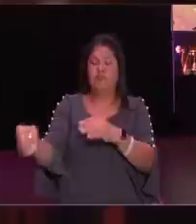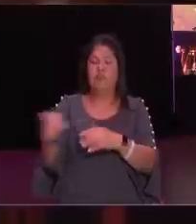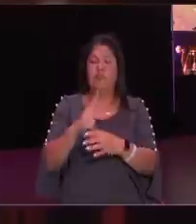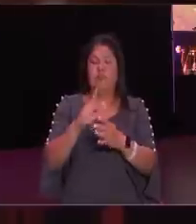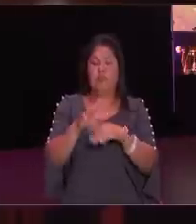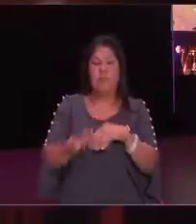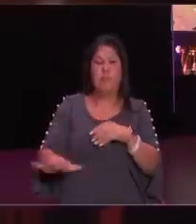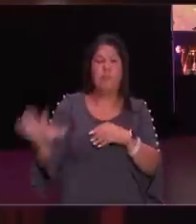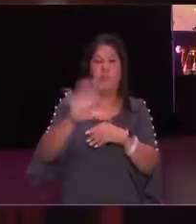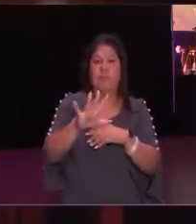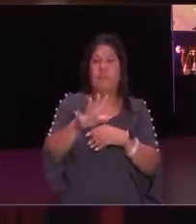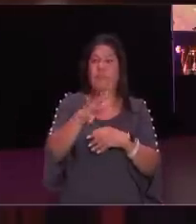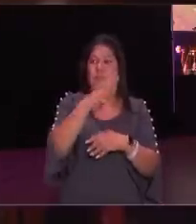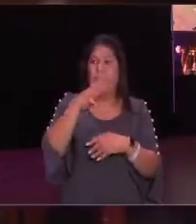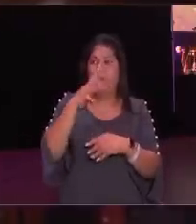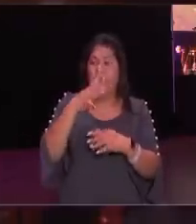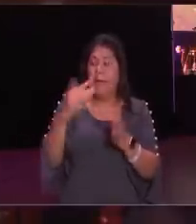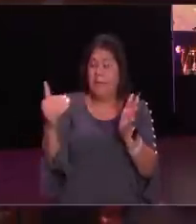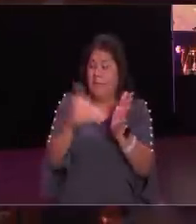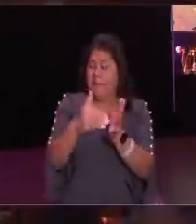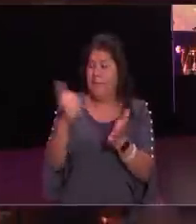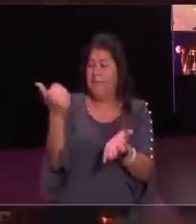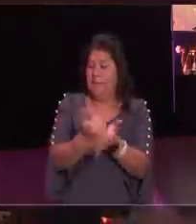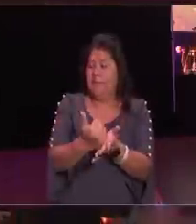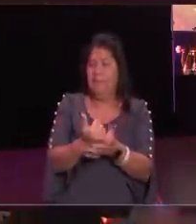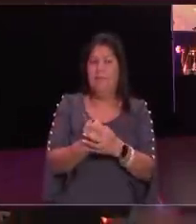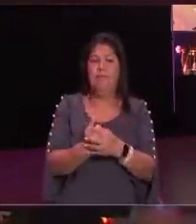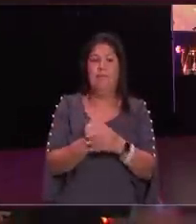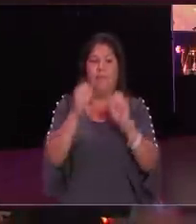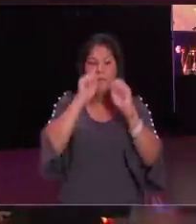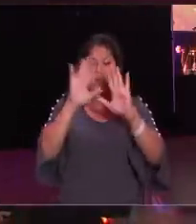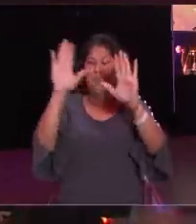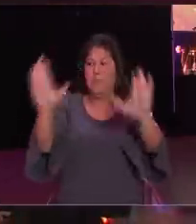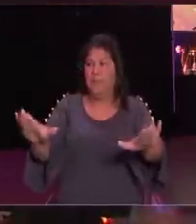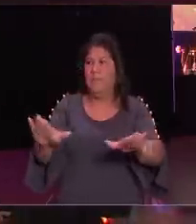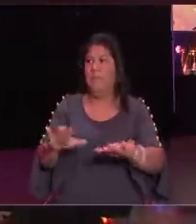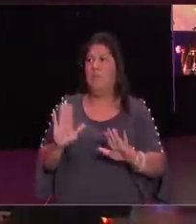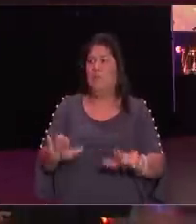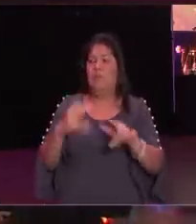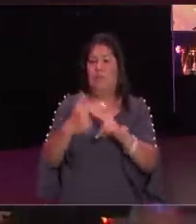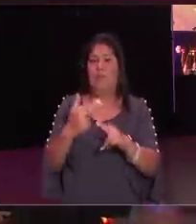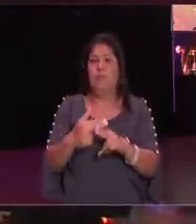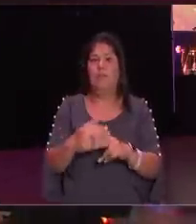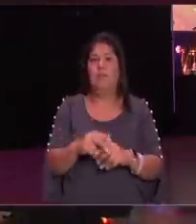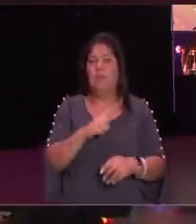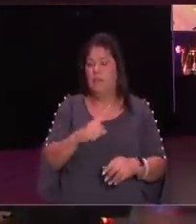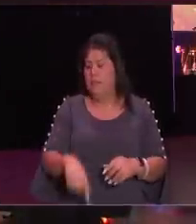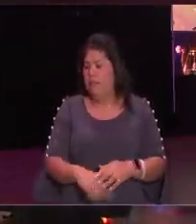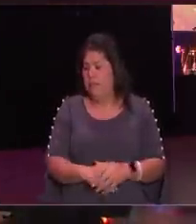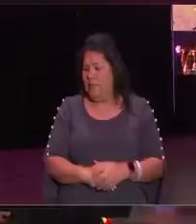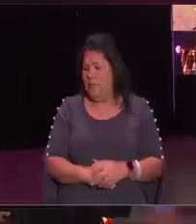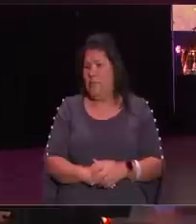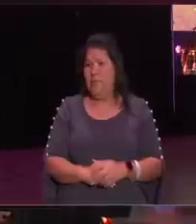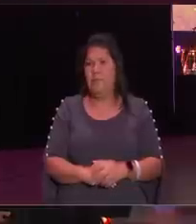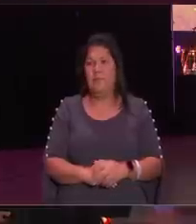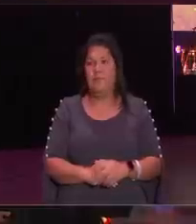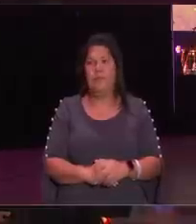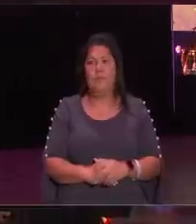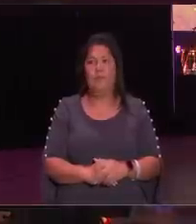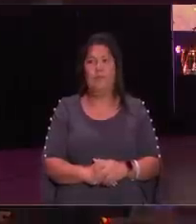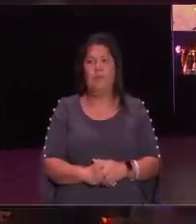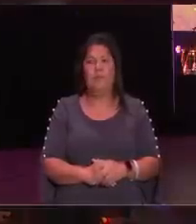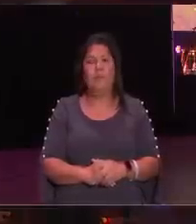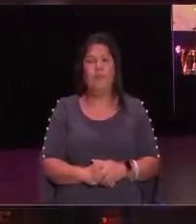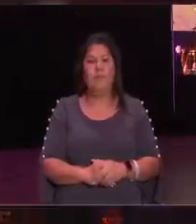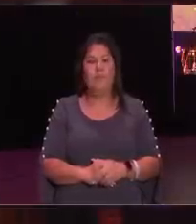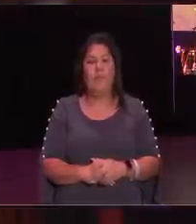to the field. Somebody say, in Jesus' name, God bless you. You can be seated in the wonderful presence of the Lord. I believe